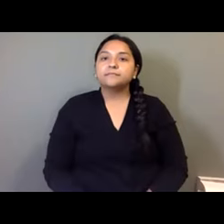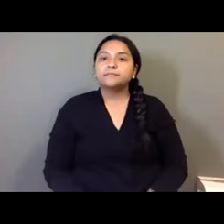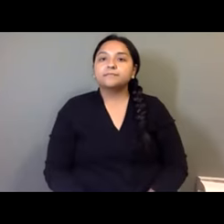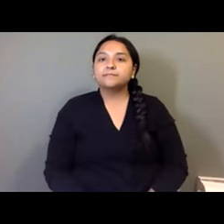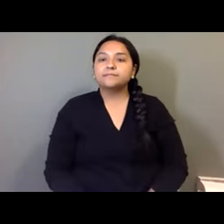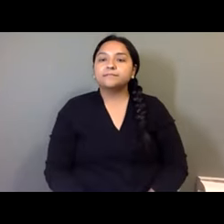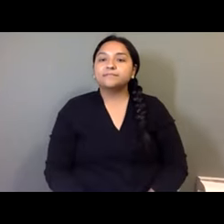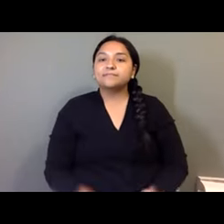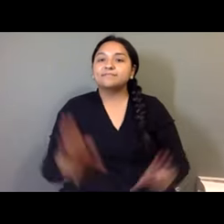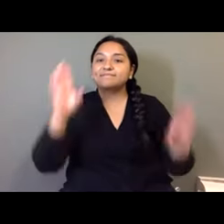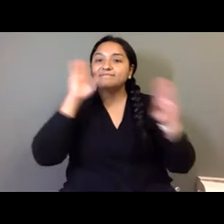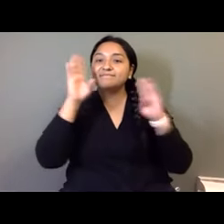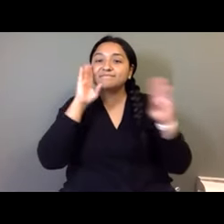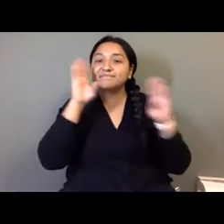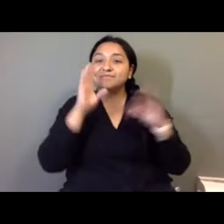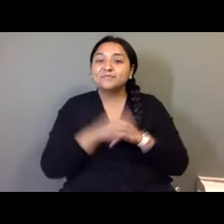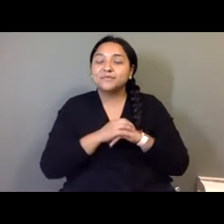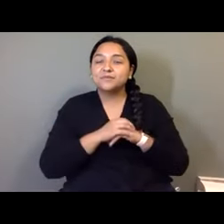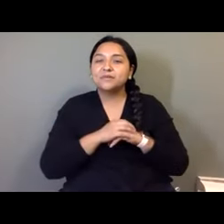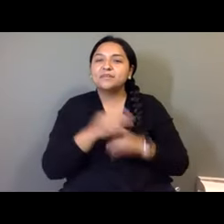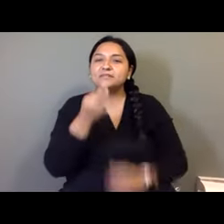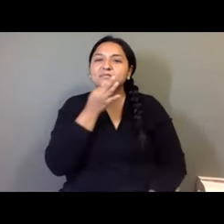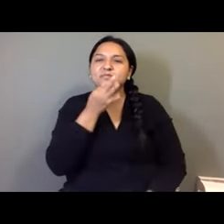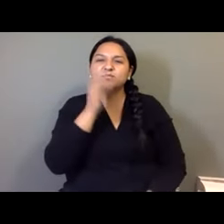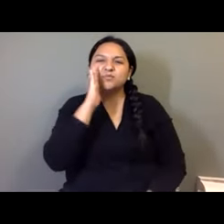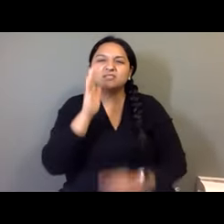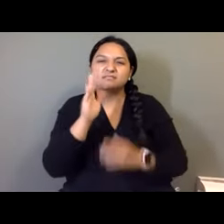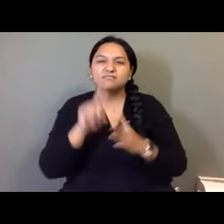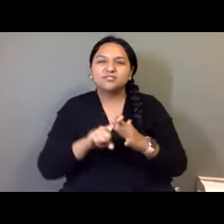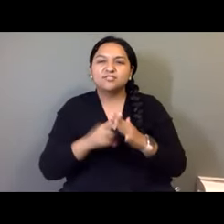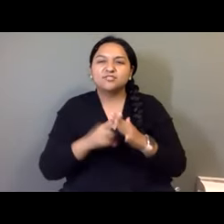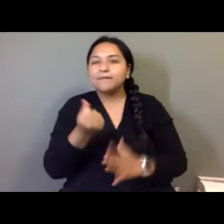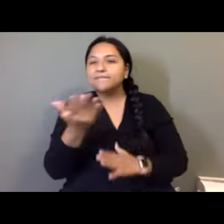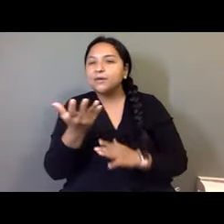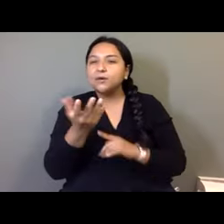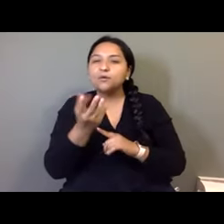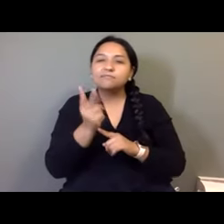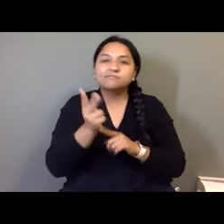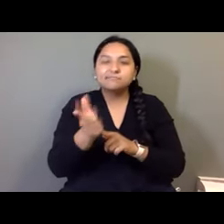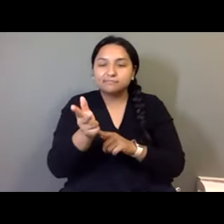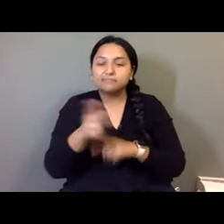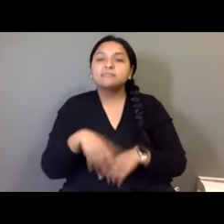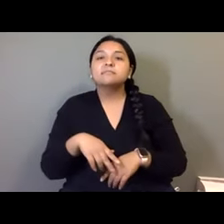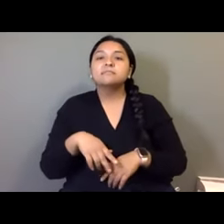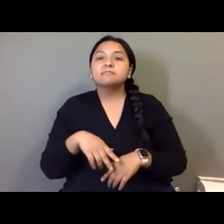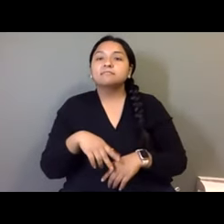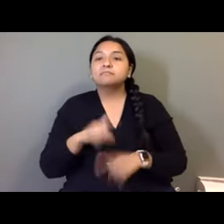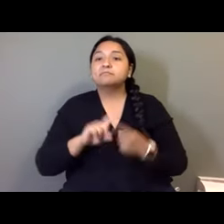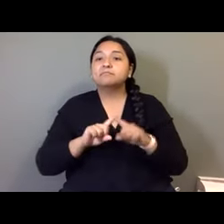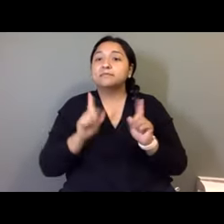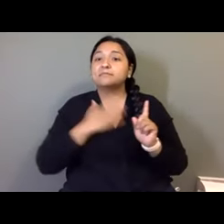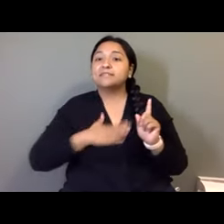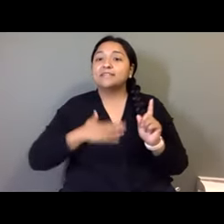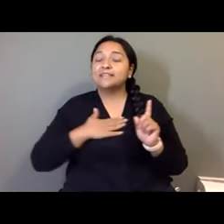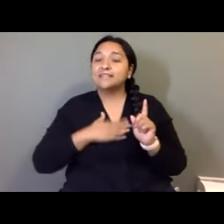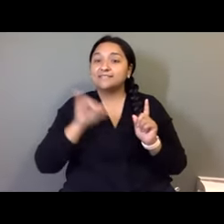Hello, you all. We'll be starting in a few moments, but I'd love you all, if you have a chance, grab a square sheet